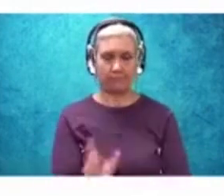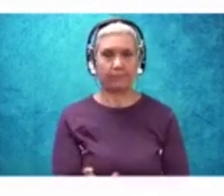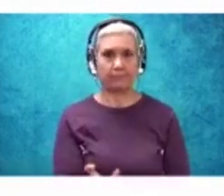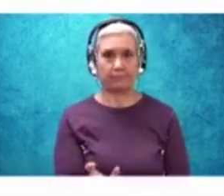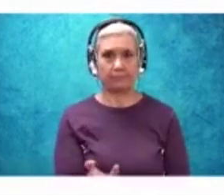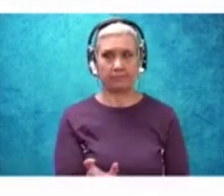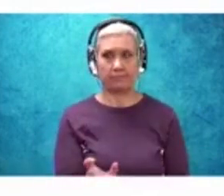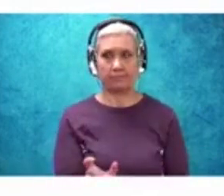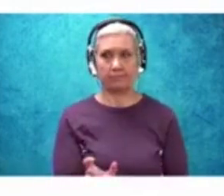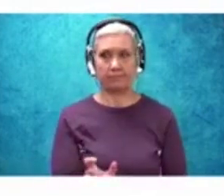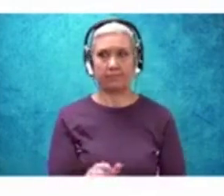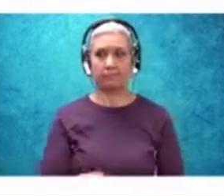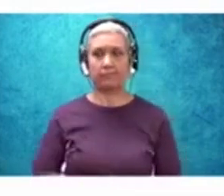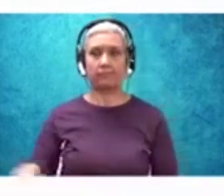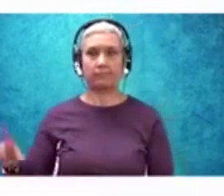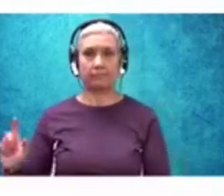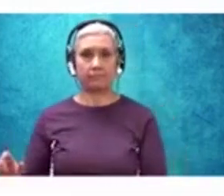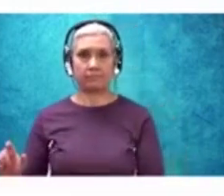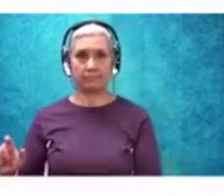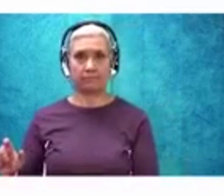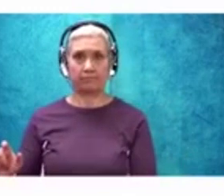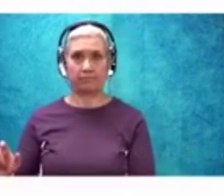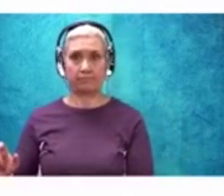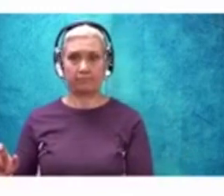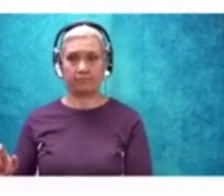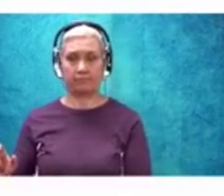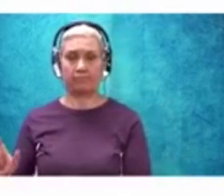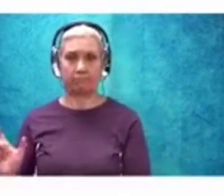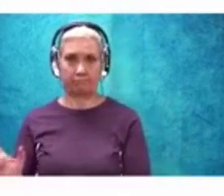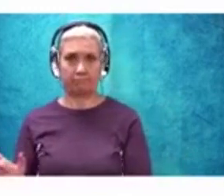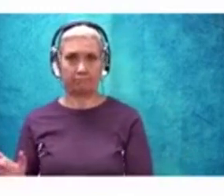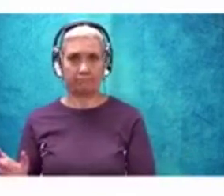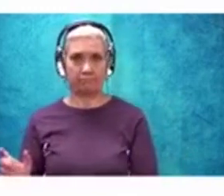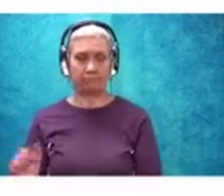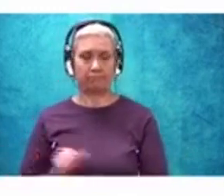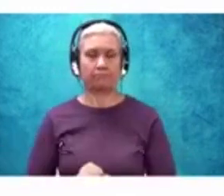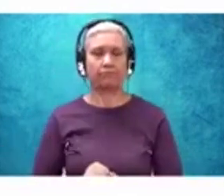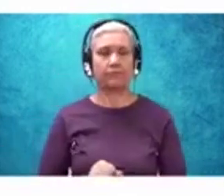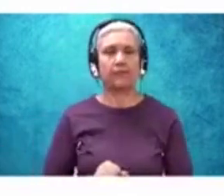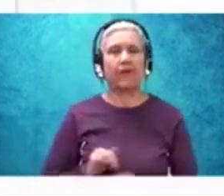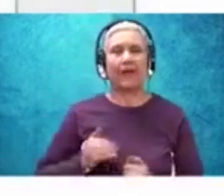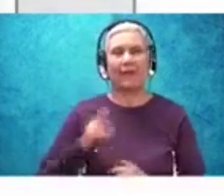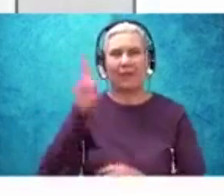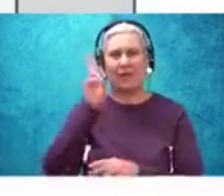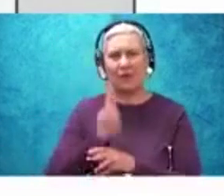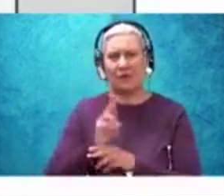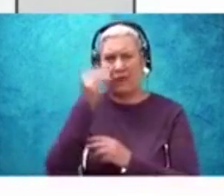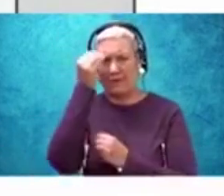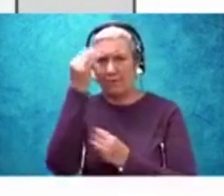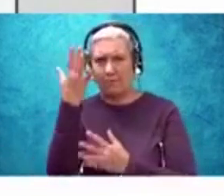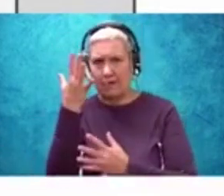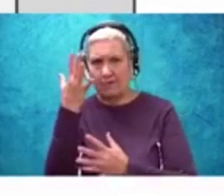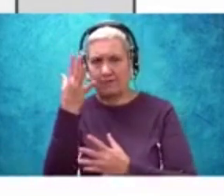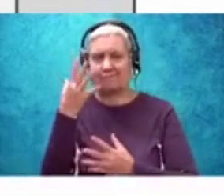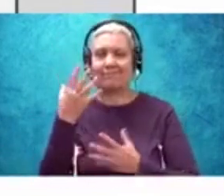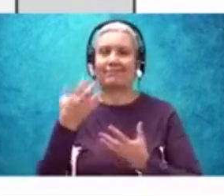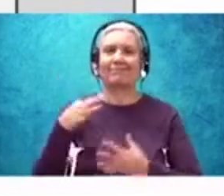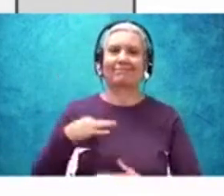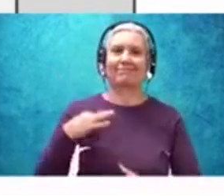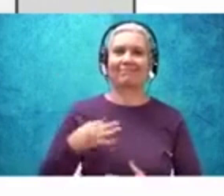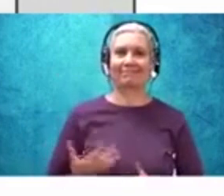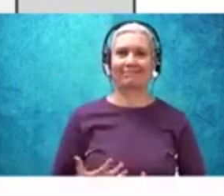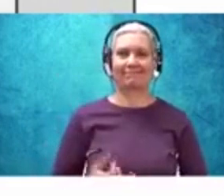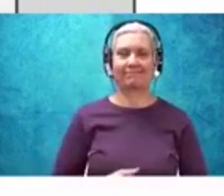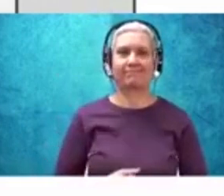along these diagonals, 6 times 4 is equal to 8 times 3. So how can we use that to our advantage? Let's come back to that